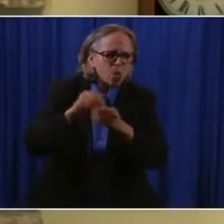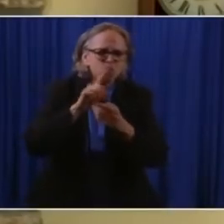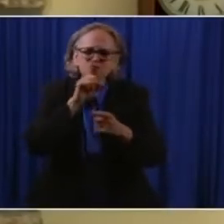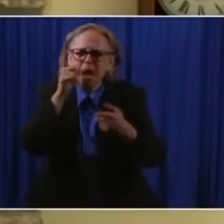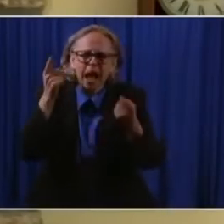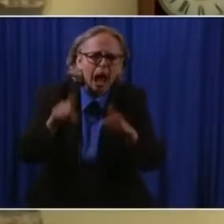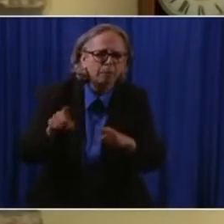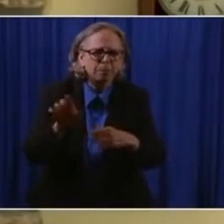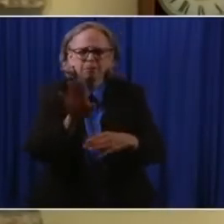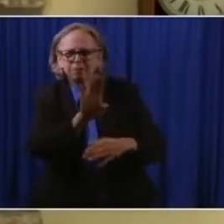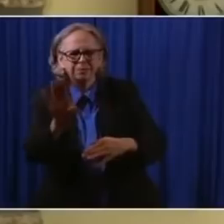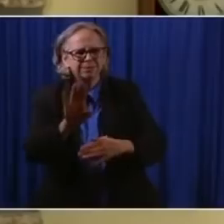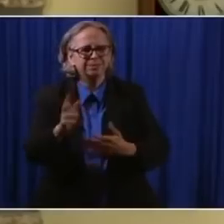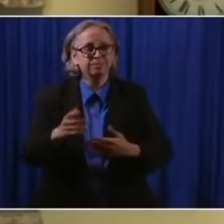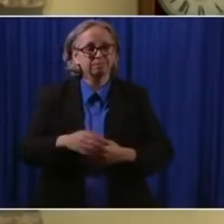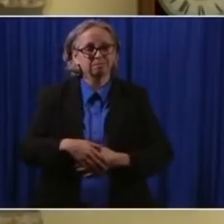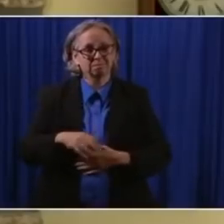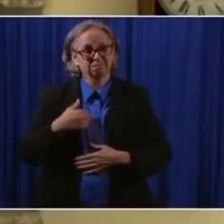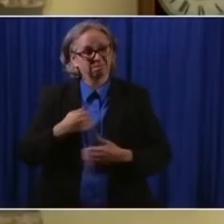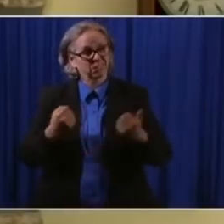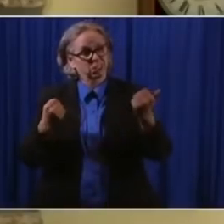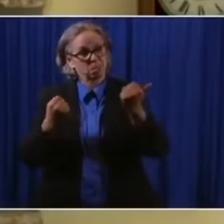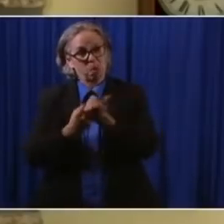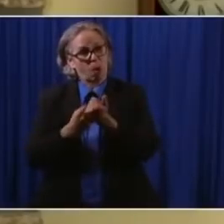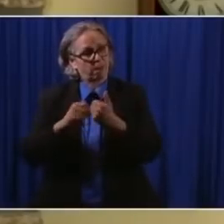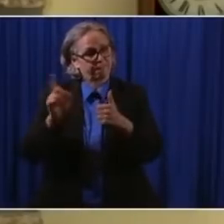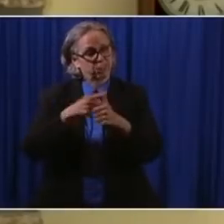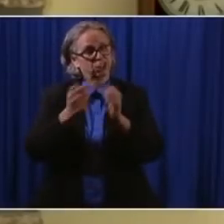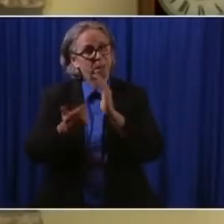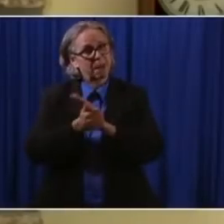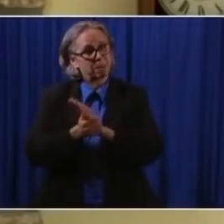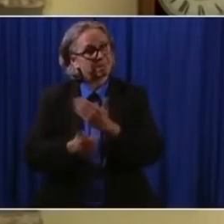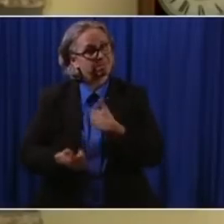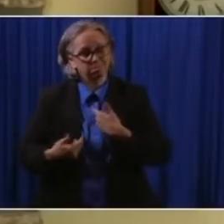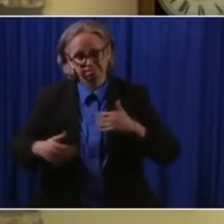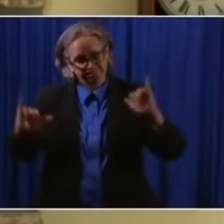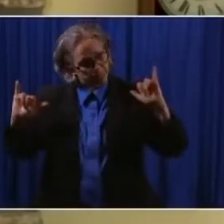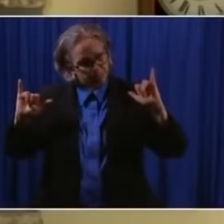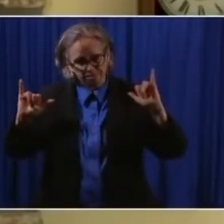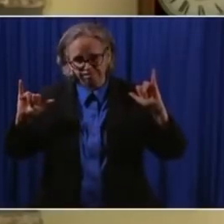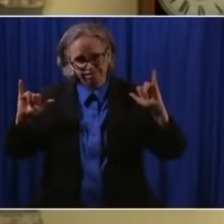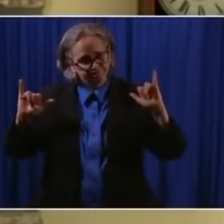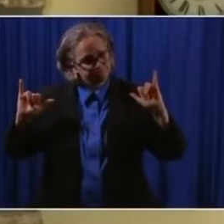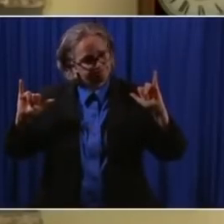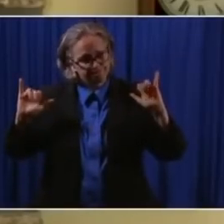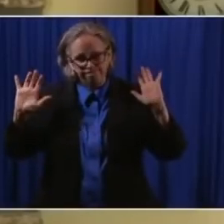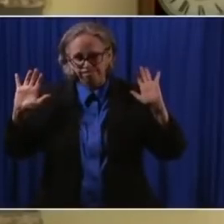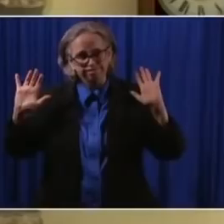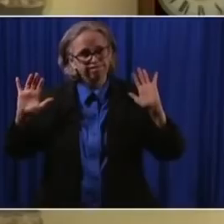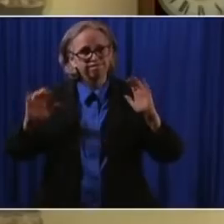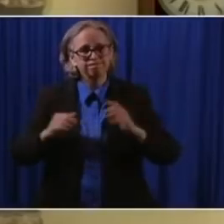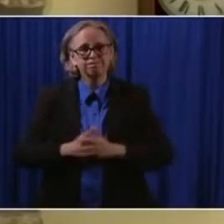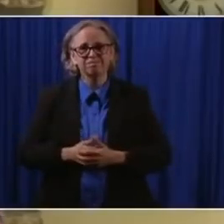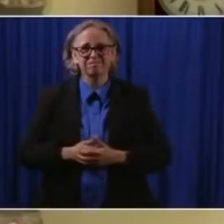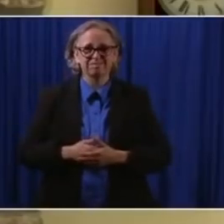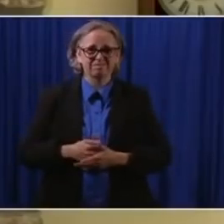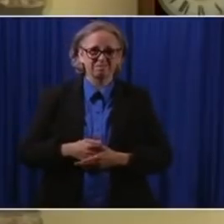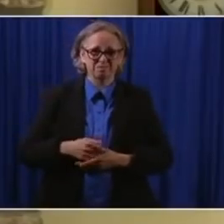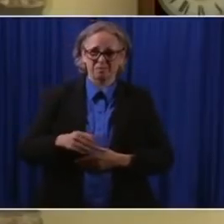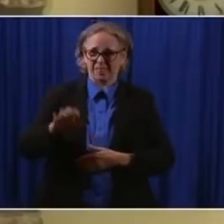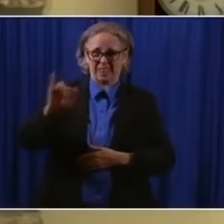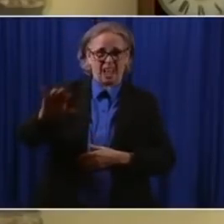the First Amendment, and I think as much while any company has a right to run its business the way it wants to